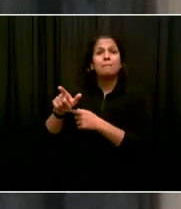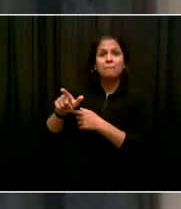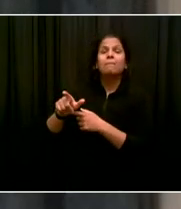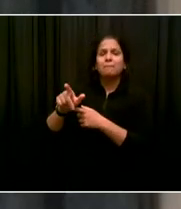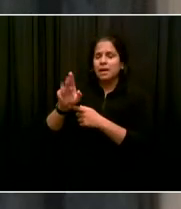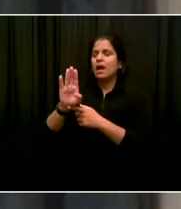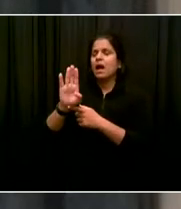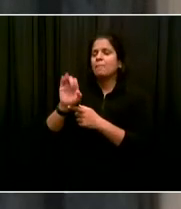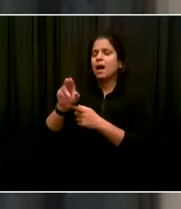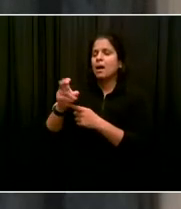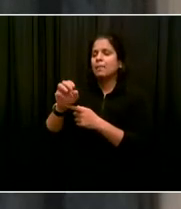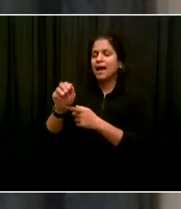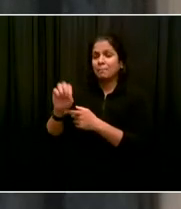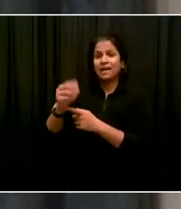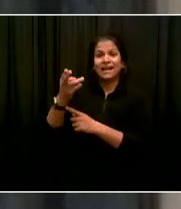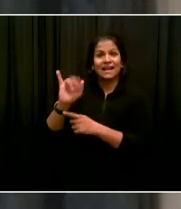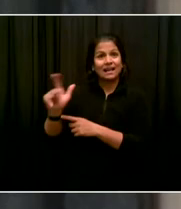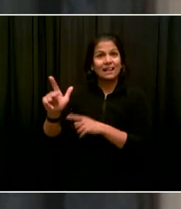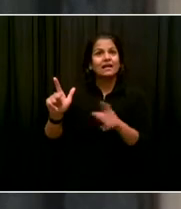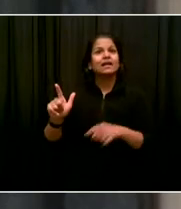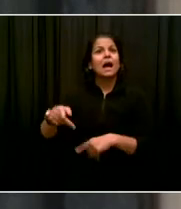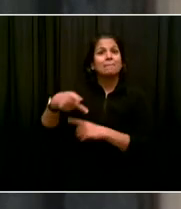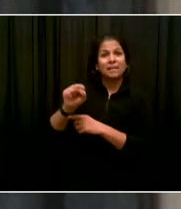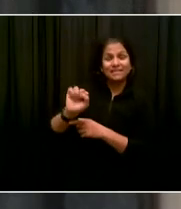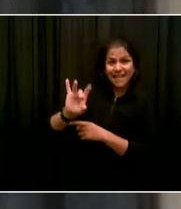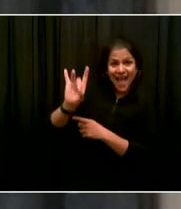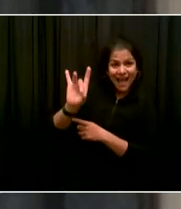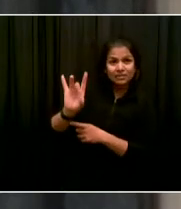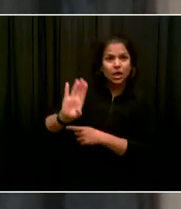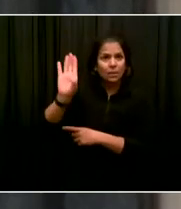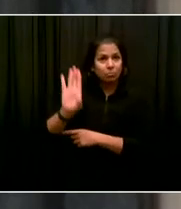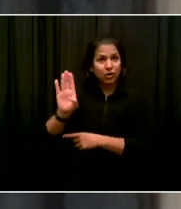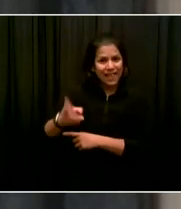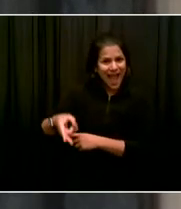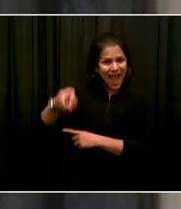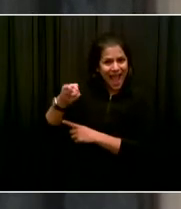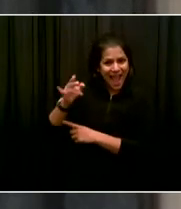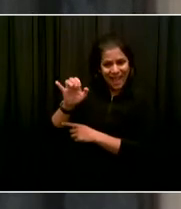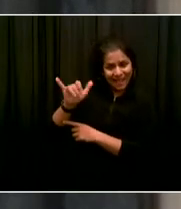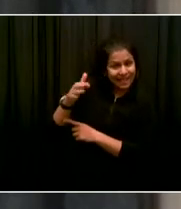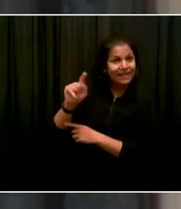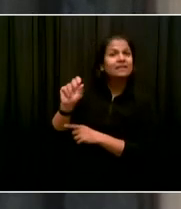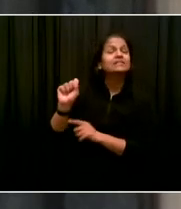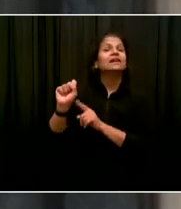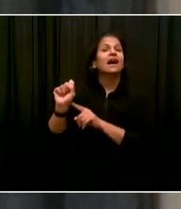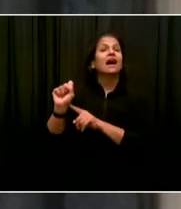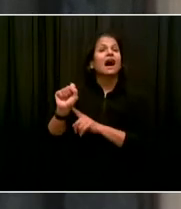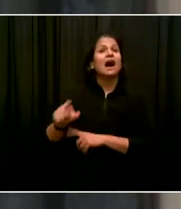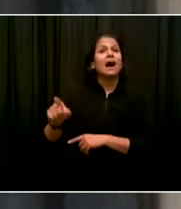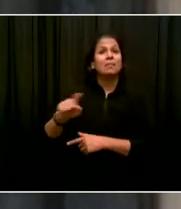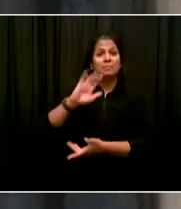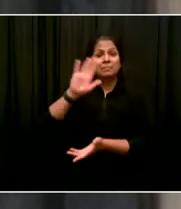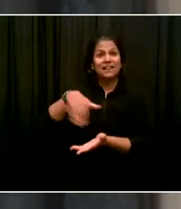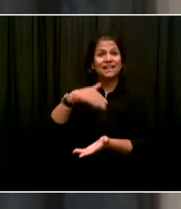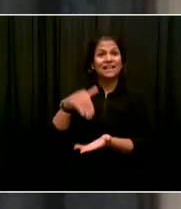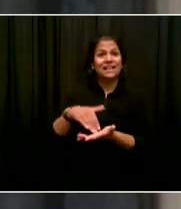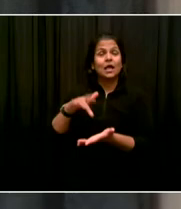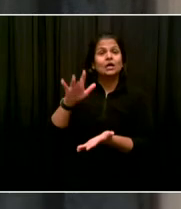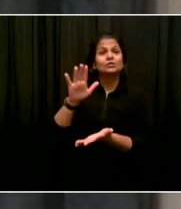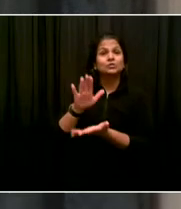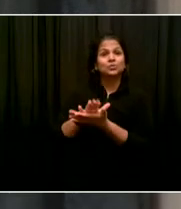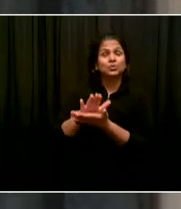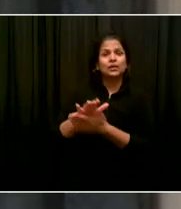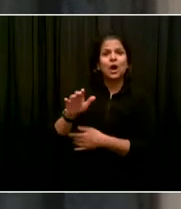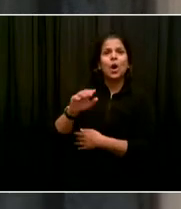PS-7, Farragut Projects, Junior High School, 294, used to be called Rothschild, and then I went to high school, Coney